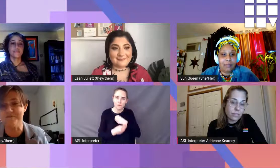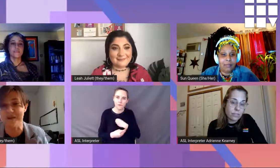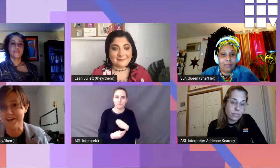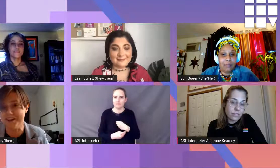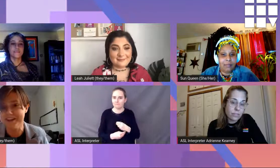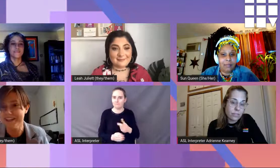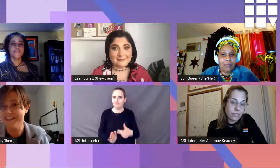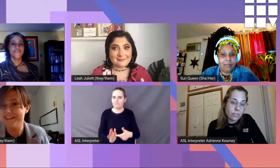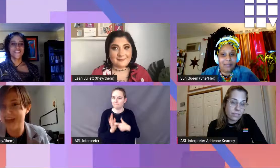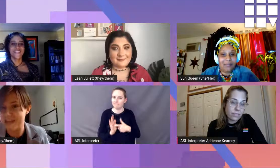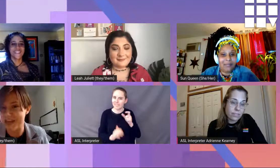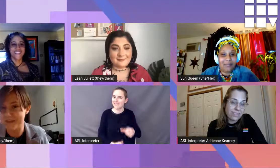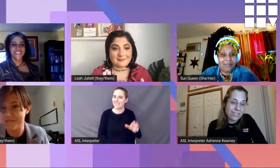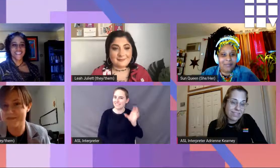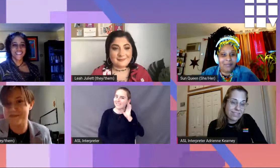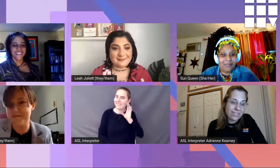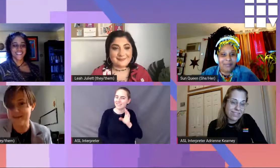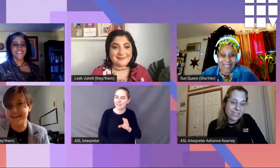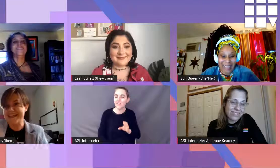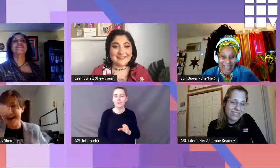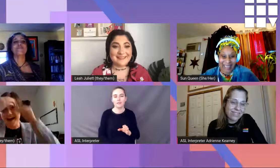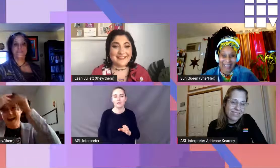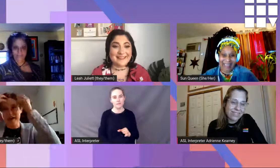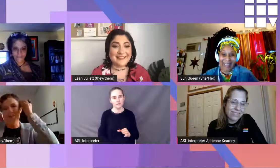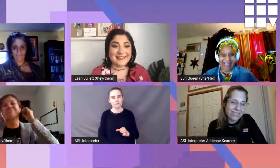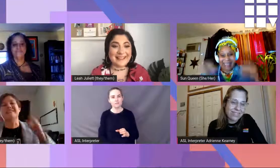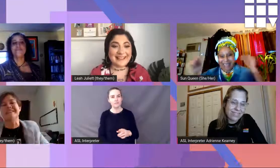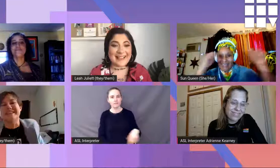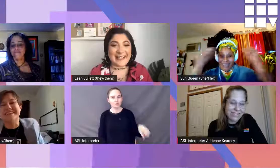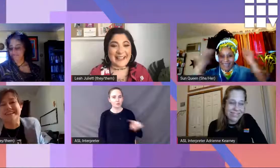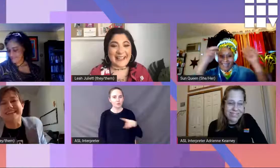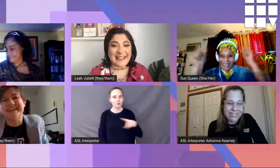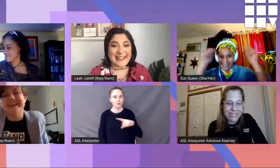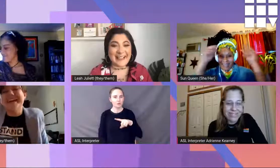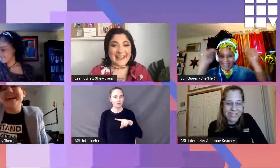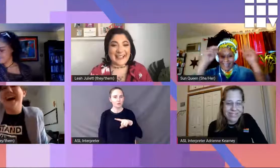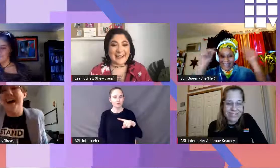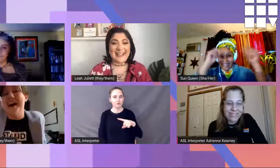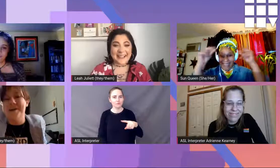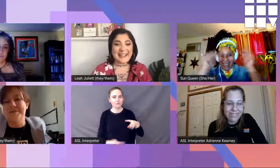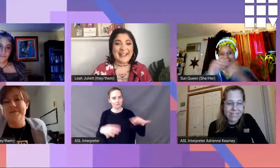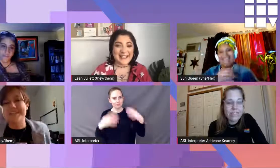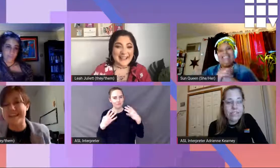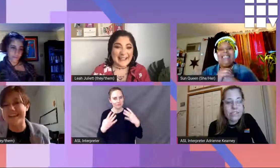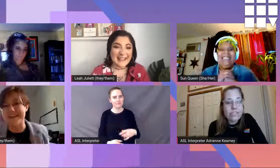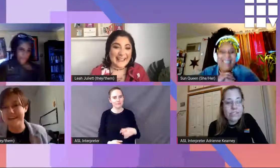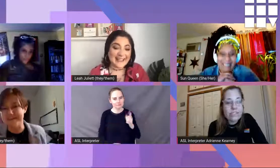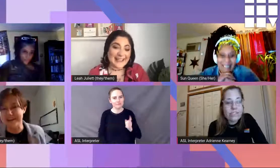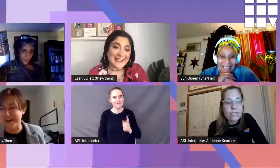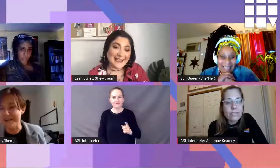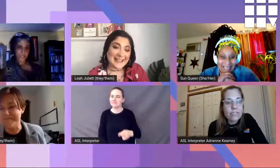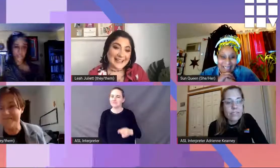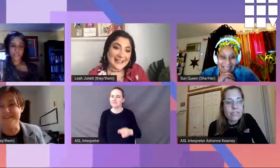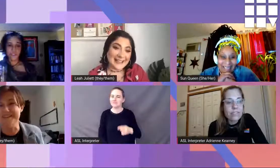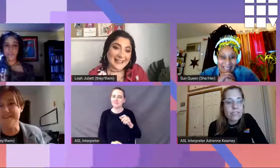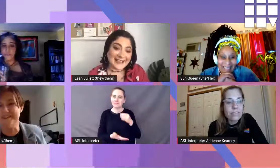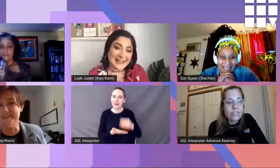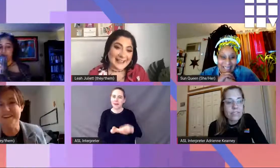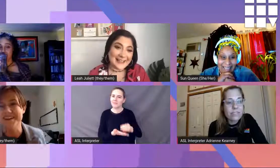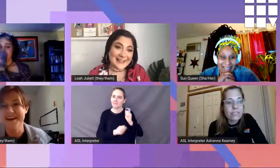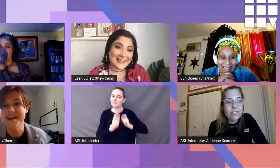watching, you better cash out them some money. Seriously. We've stated enough times,